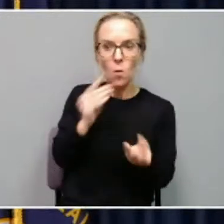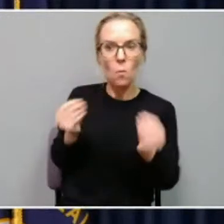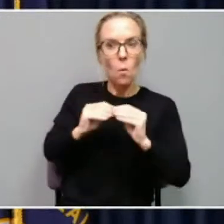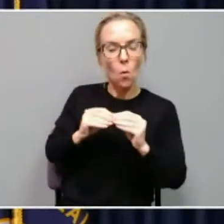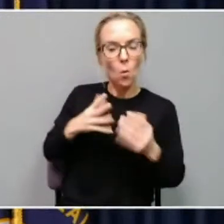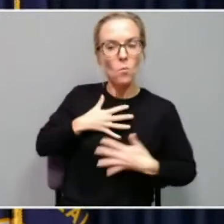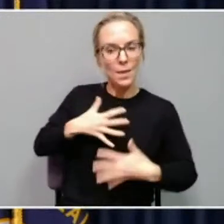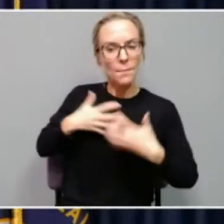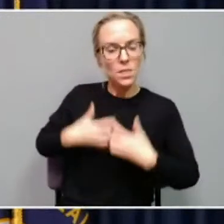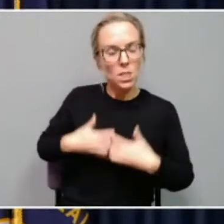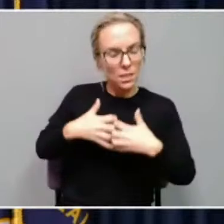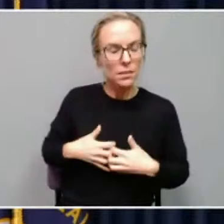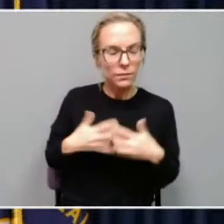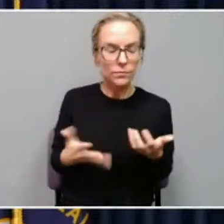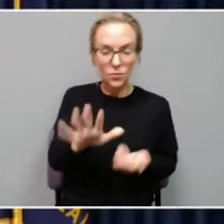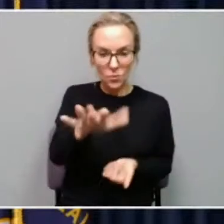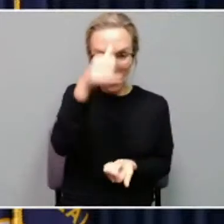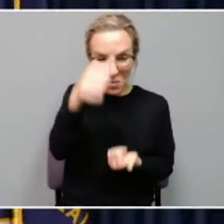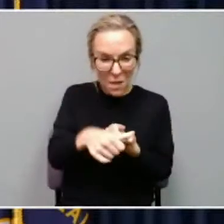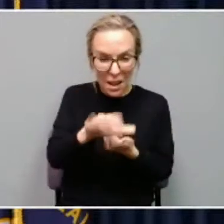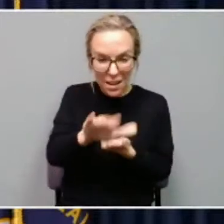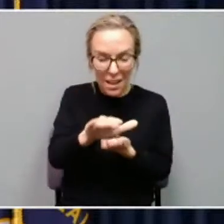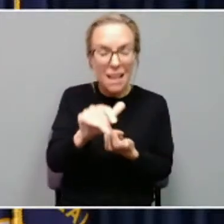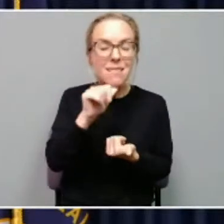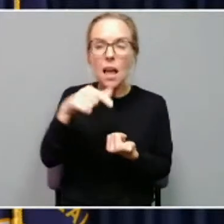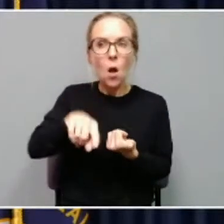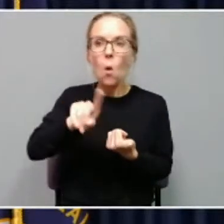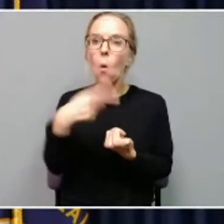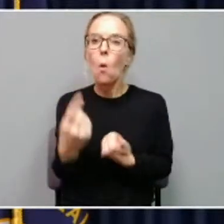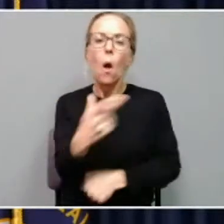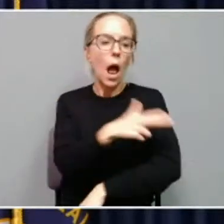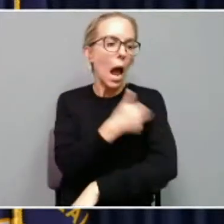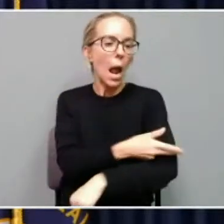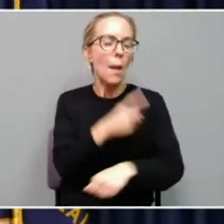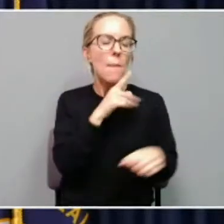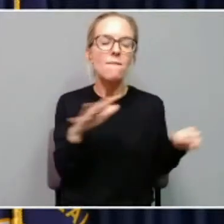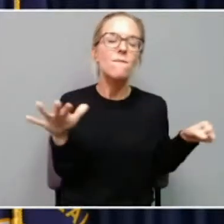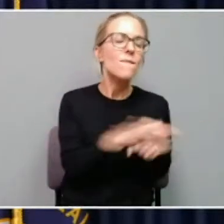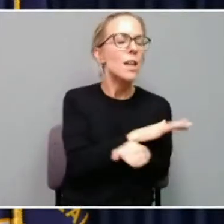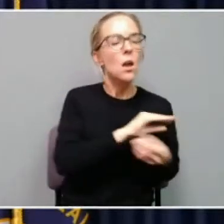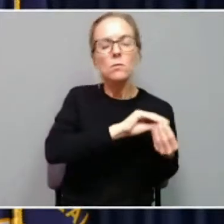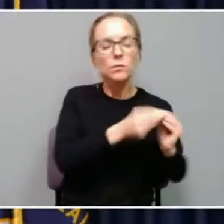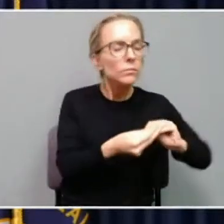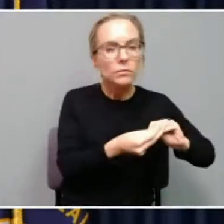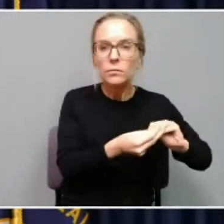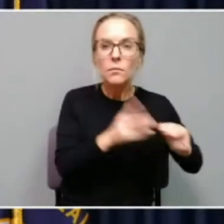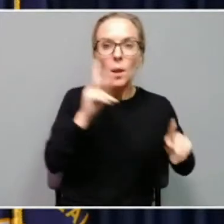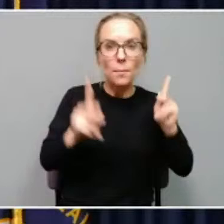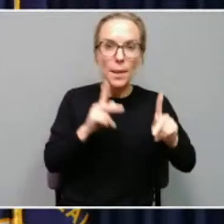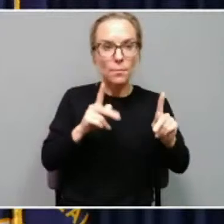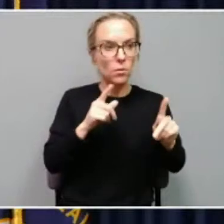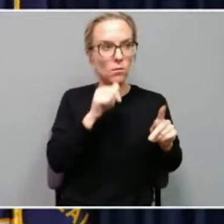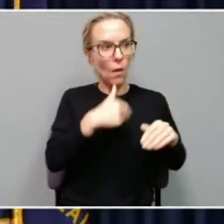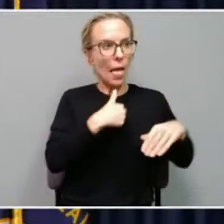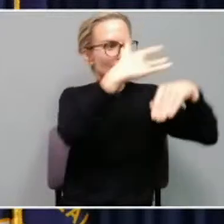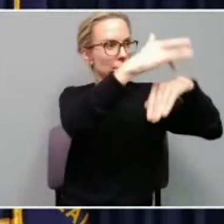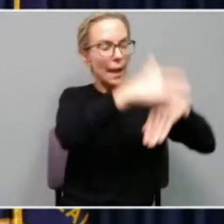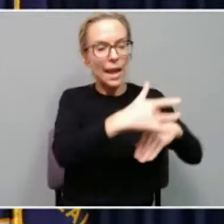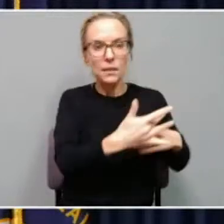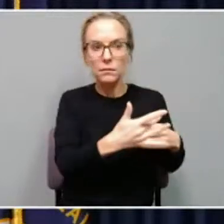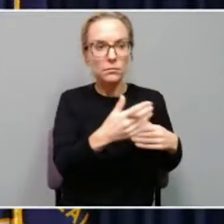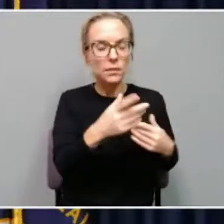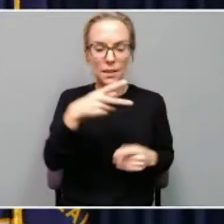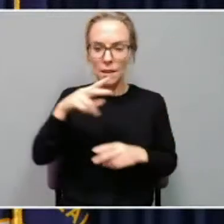that this isn't just hospitals filled to the seams, which they are, and people running out of space like Pikeville,